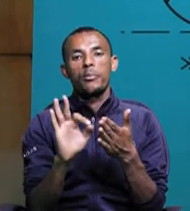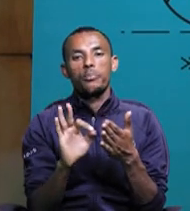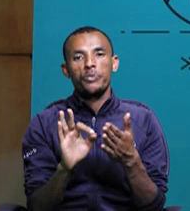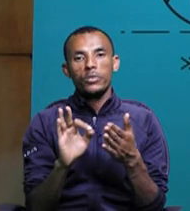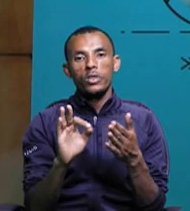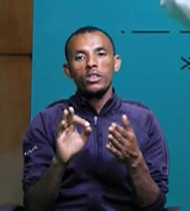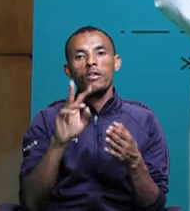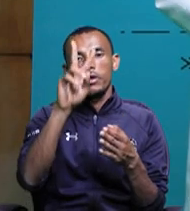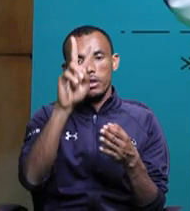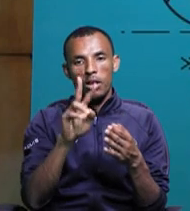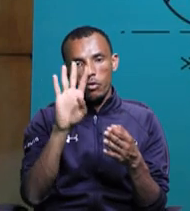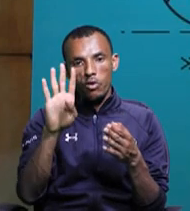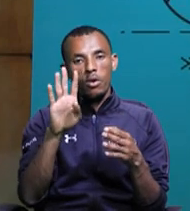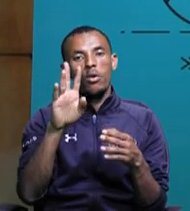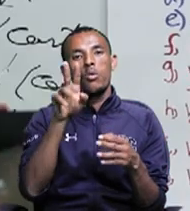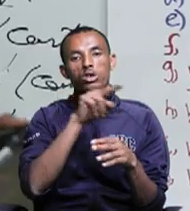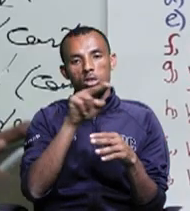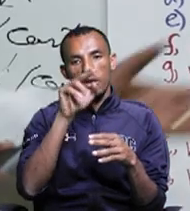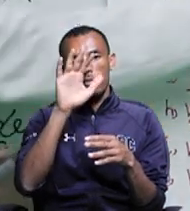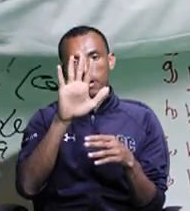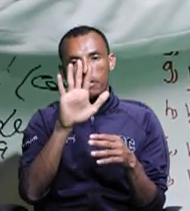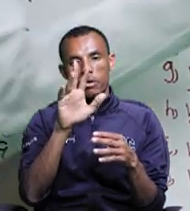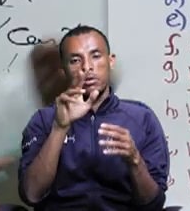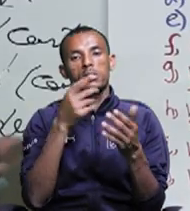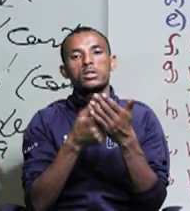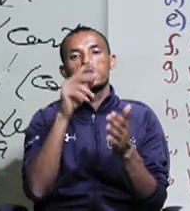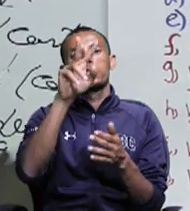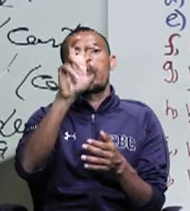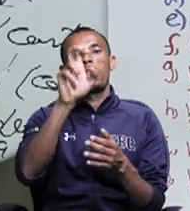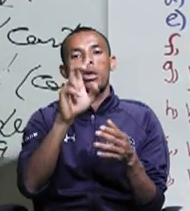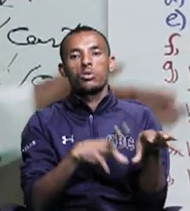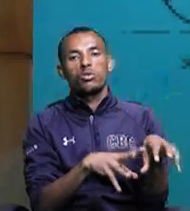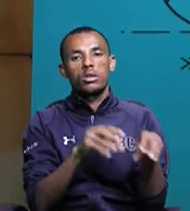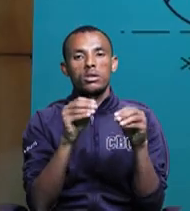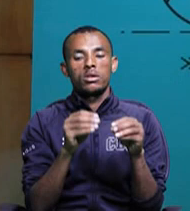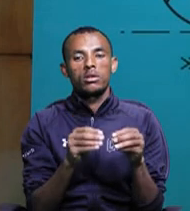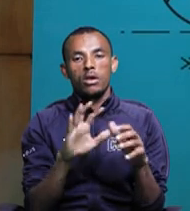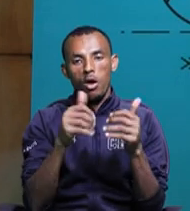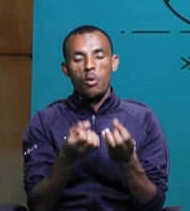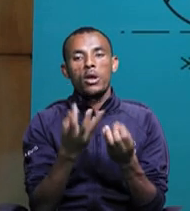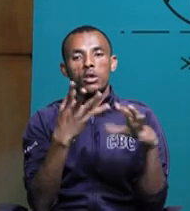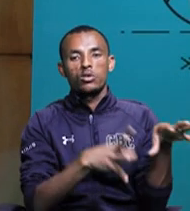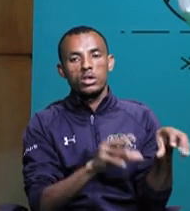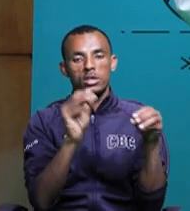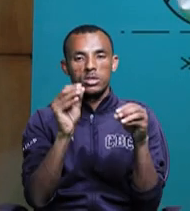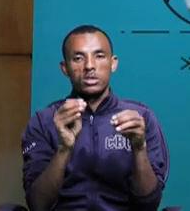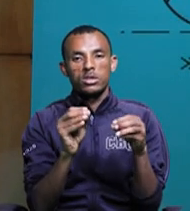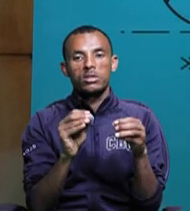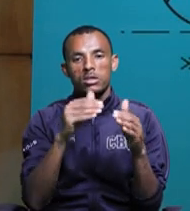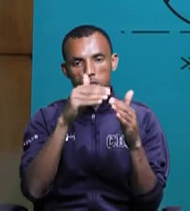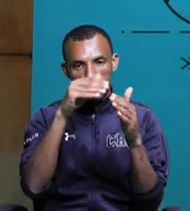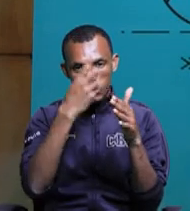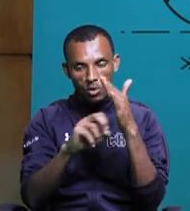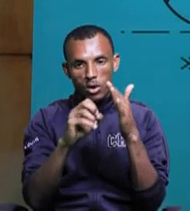5, vertically 4, 20. So your answer, it will be 20 students take the exam. How many students score less than 60?